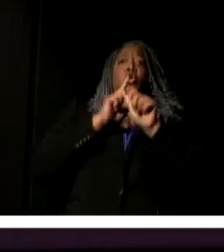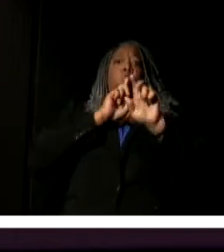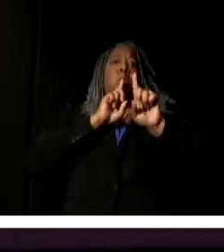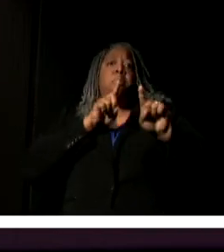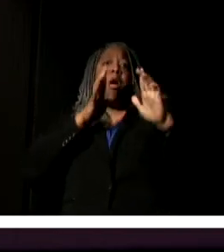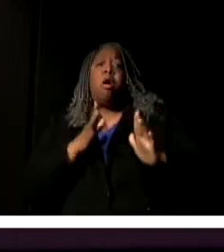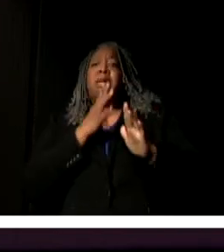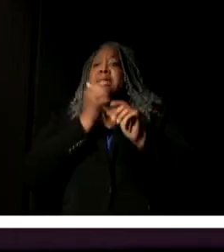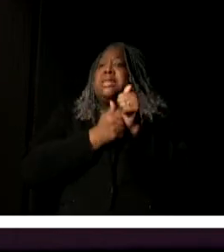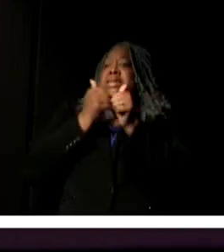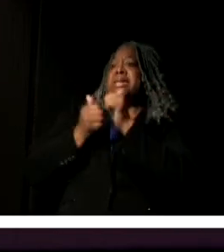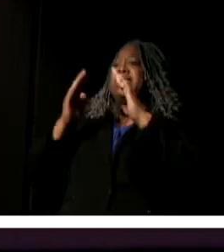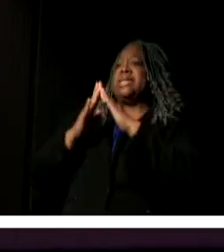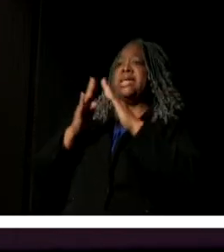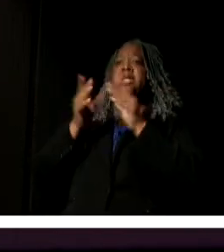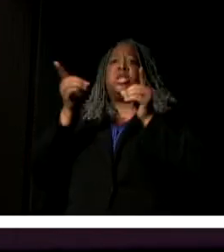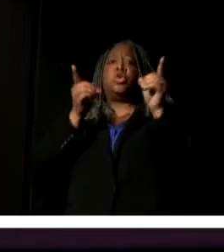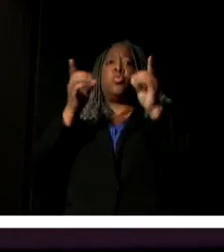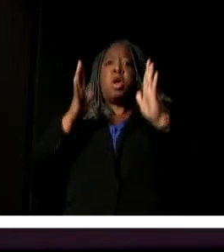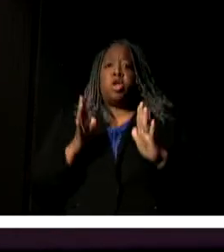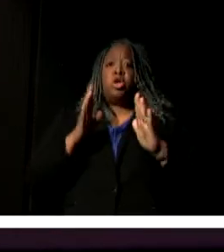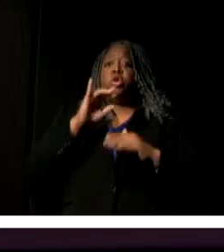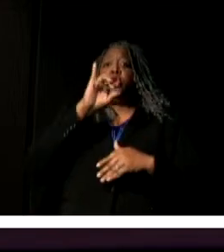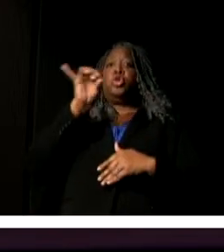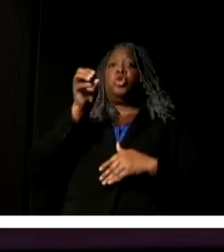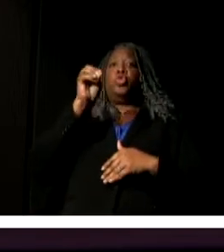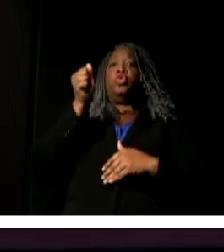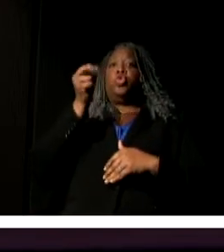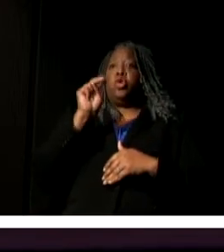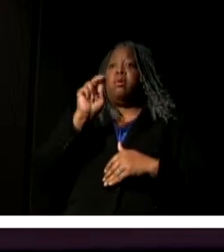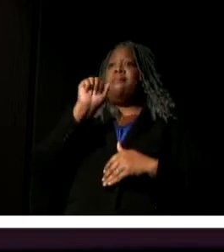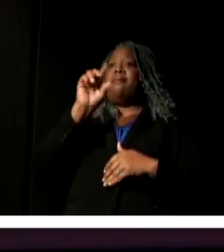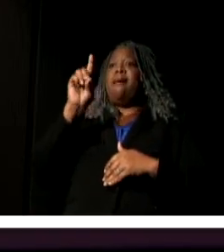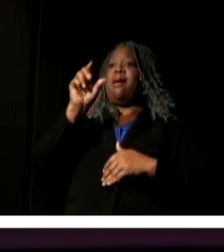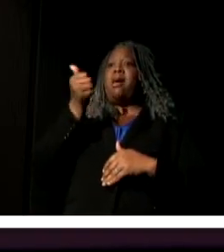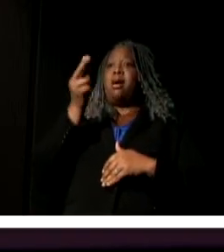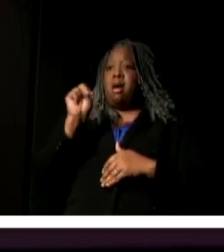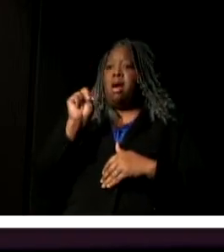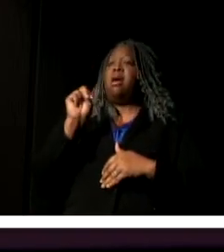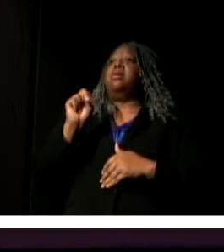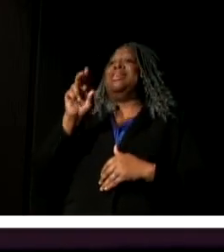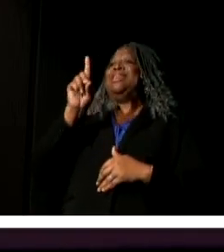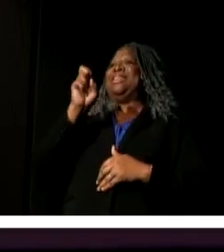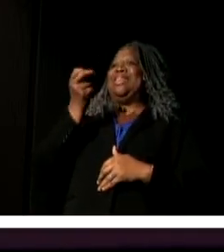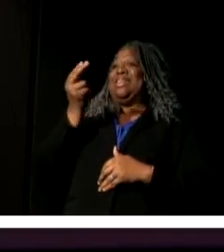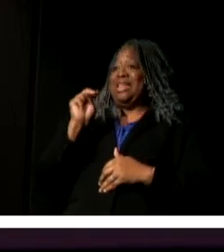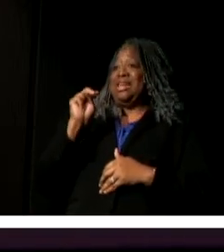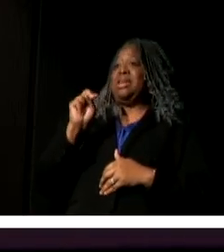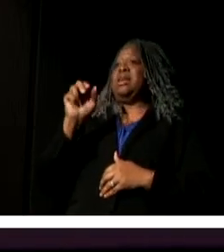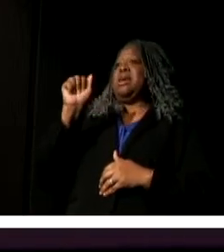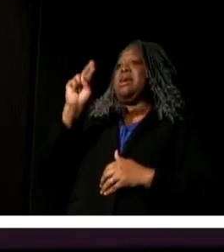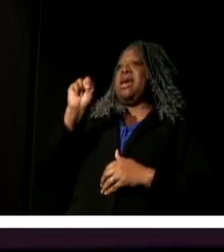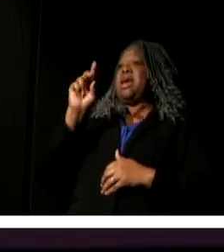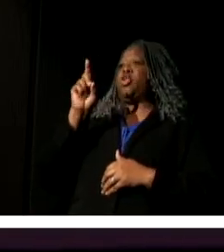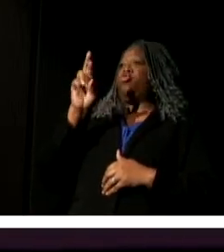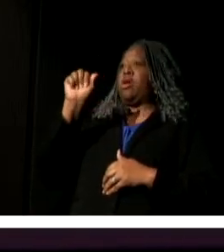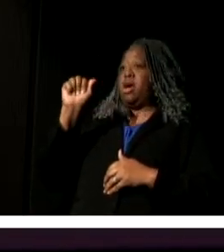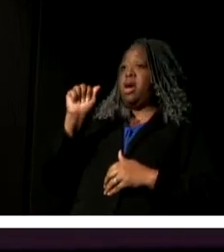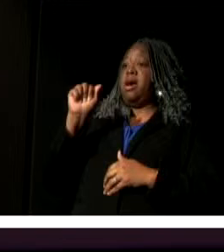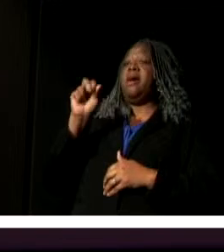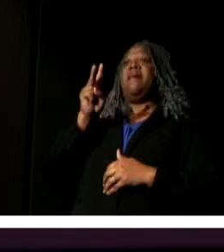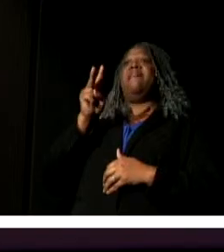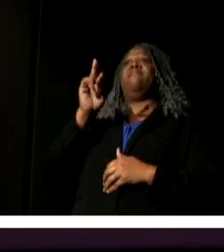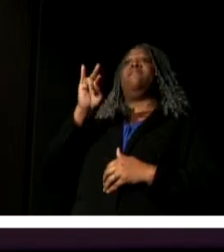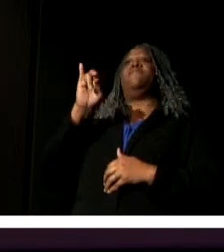of our city directors, Joan Adcock, Lance Hines, Dean Campuris, Andrea Lewis, Virgil Miller